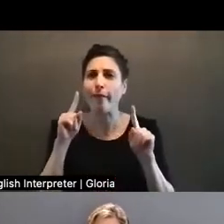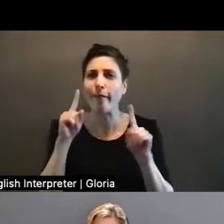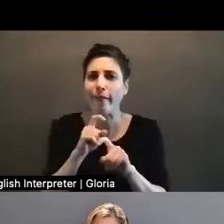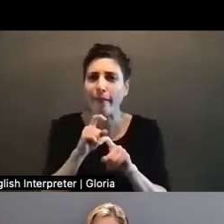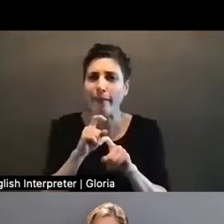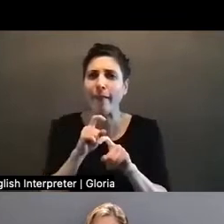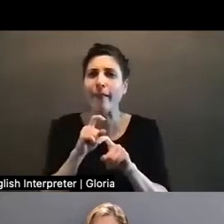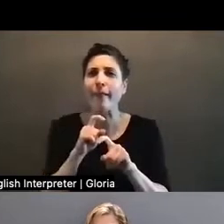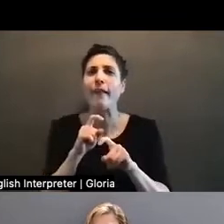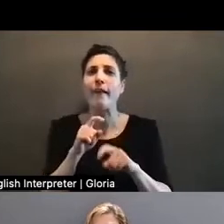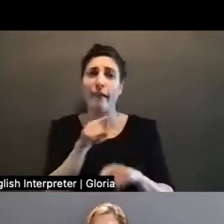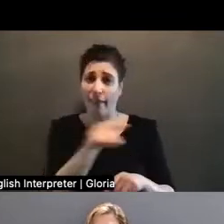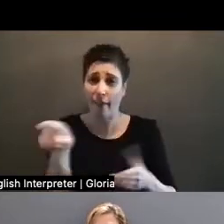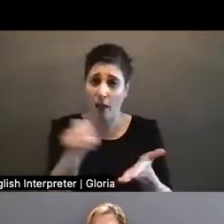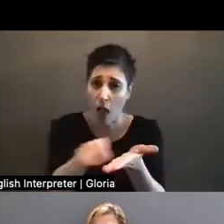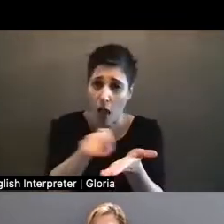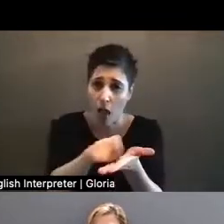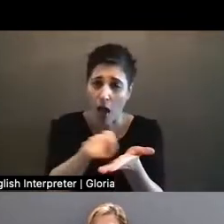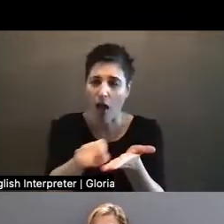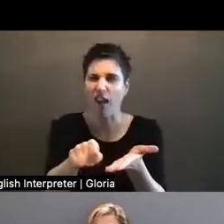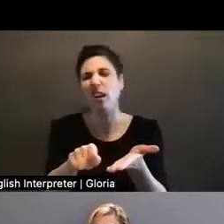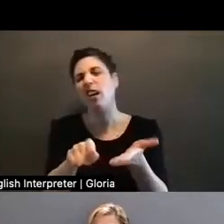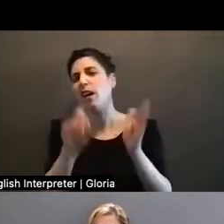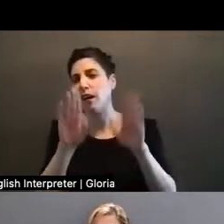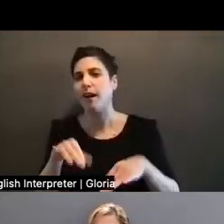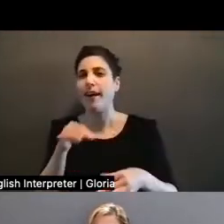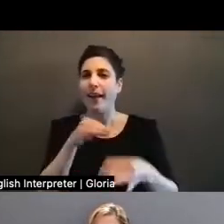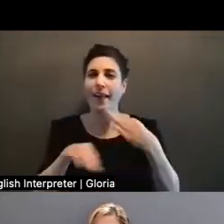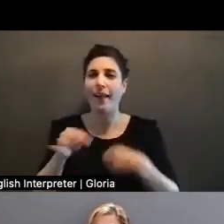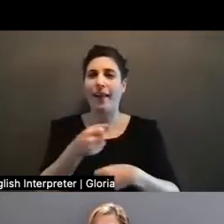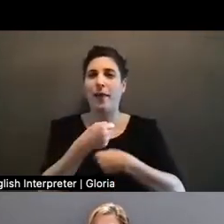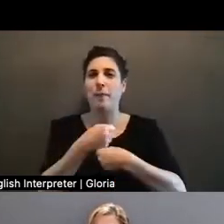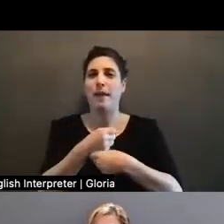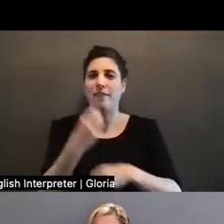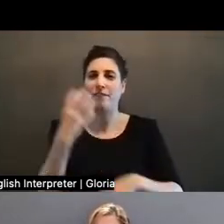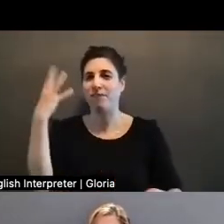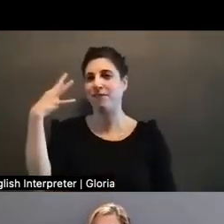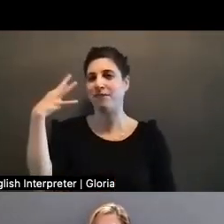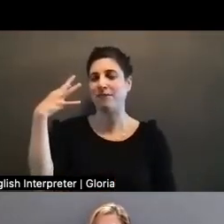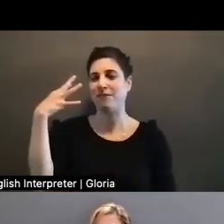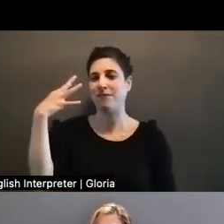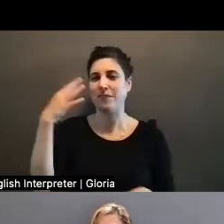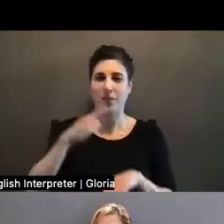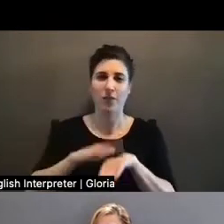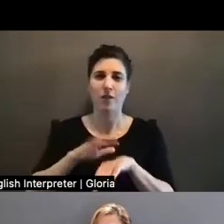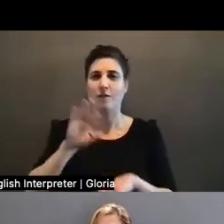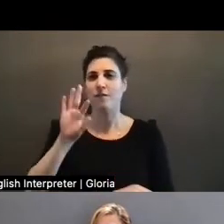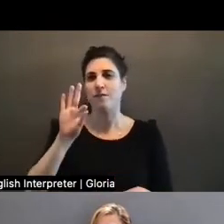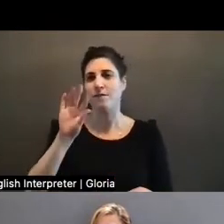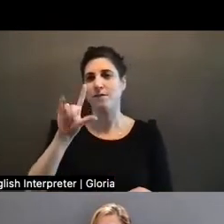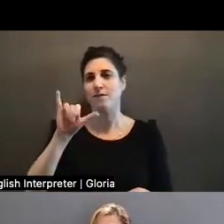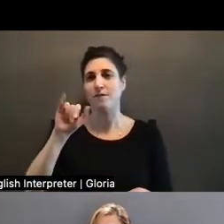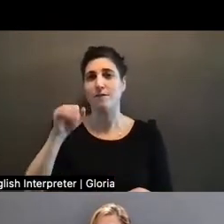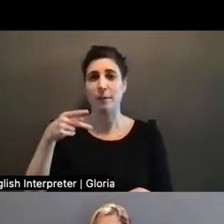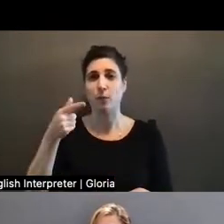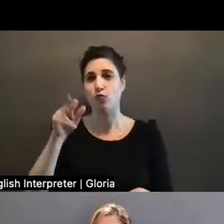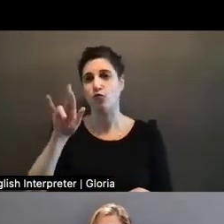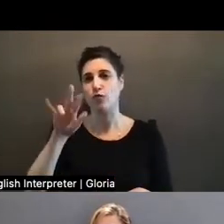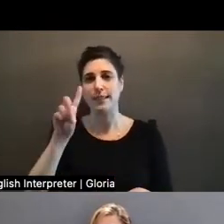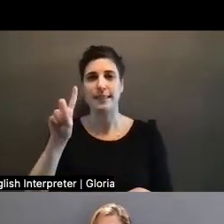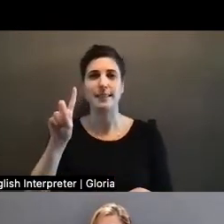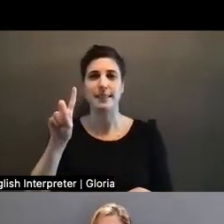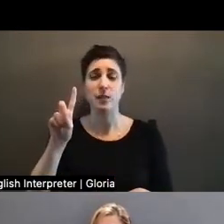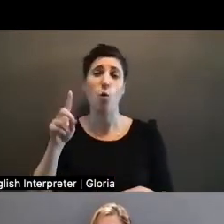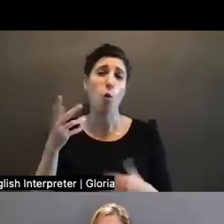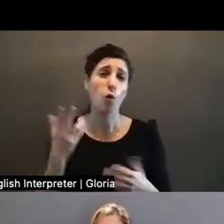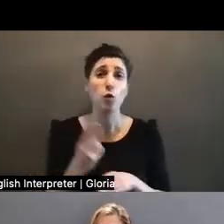write it out or type it out, we have them create a short little video on Flipgrid and send that in, or a video recording even on